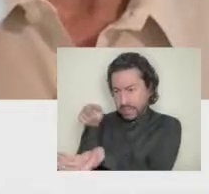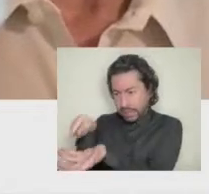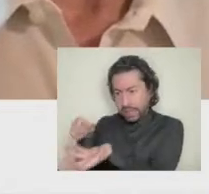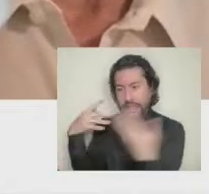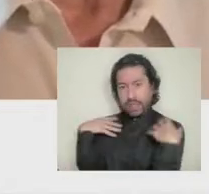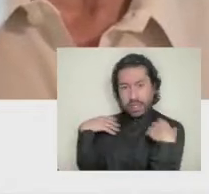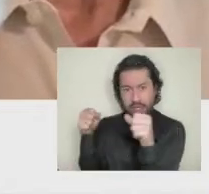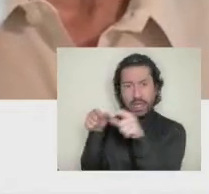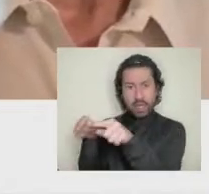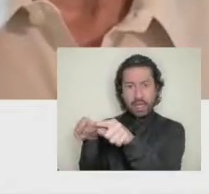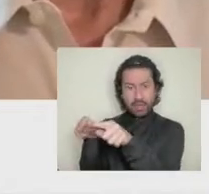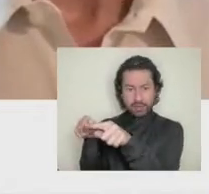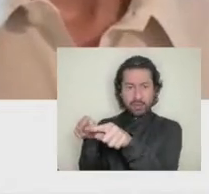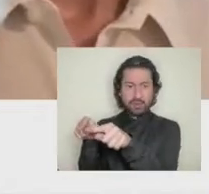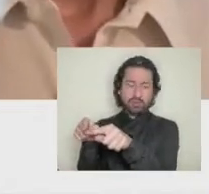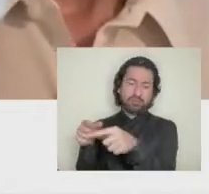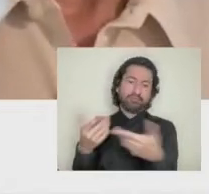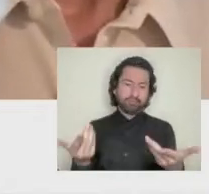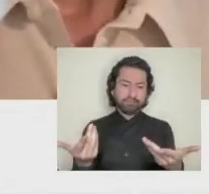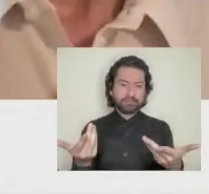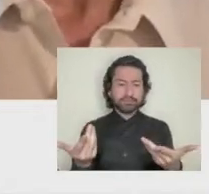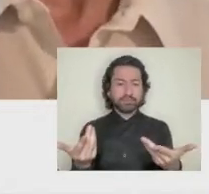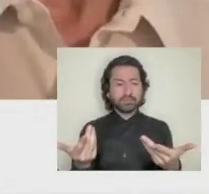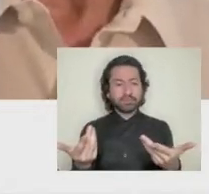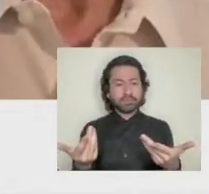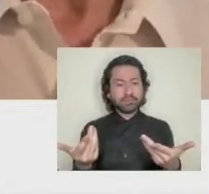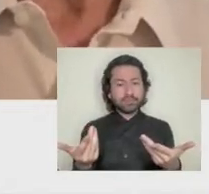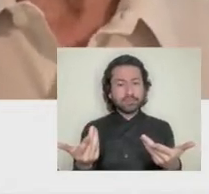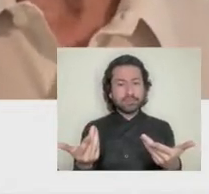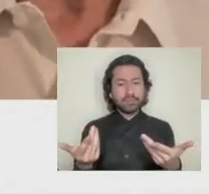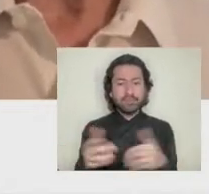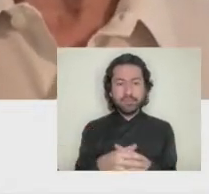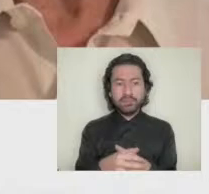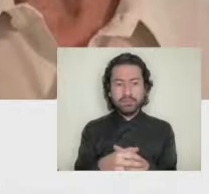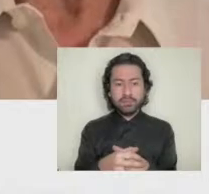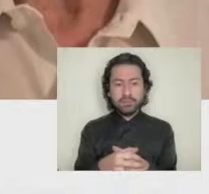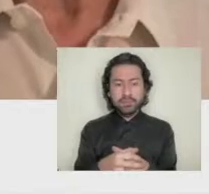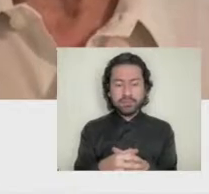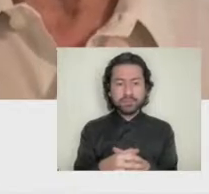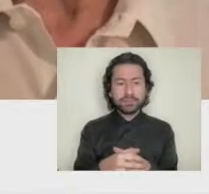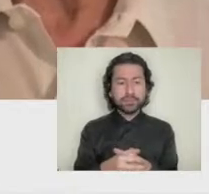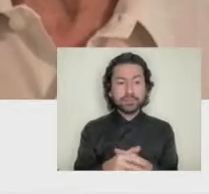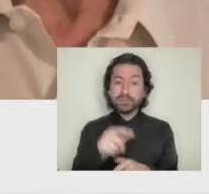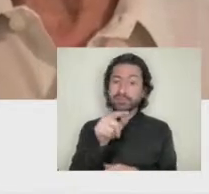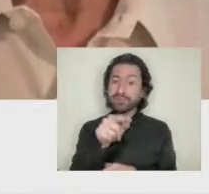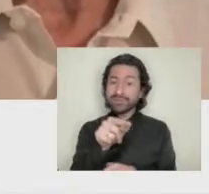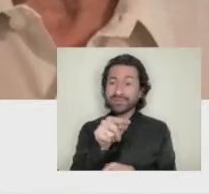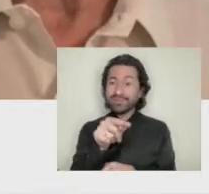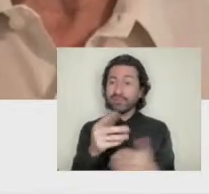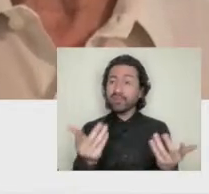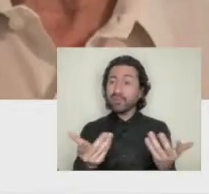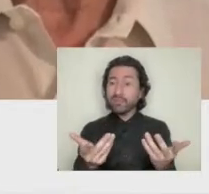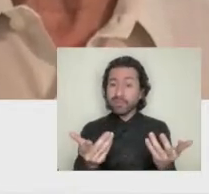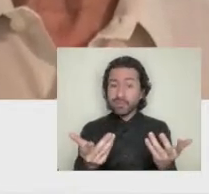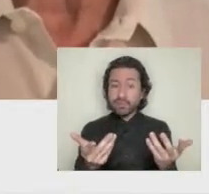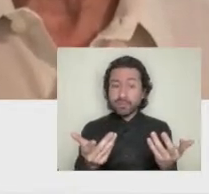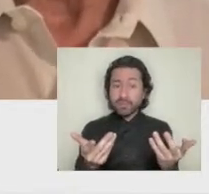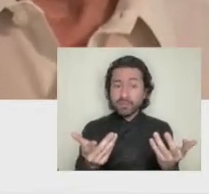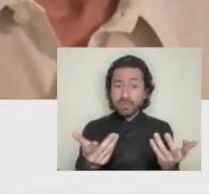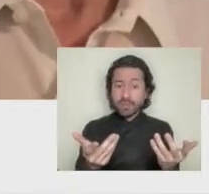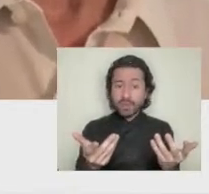As an illustration, this is what happened during 2 years of the pandemic, the first 2